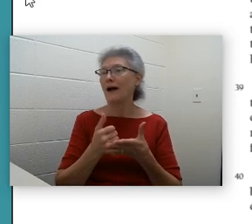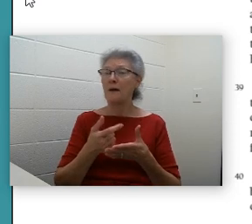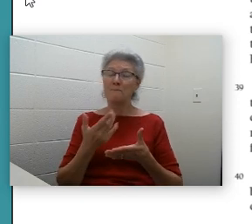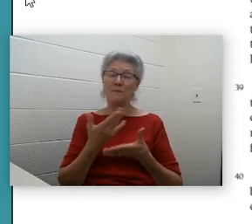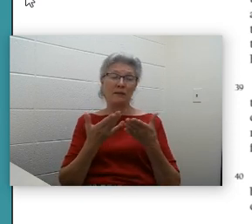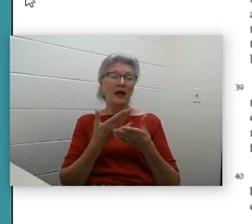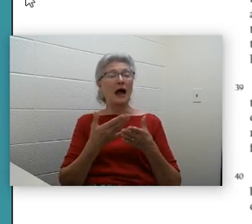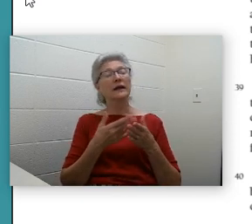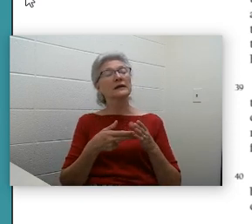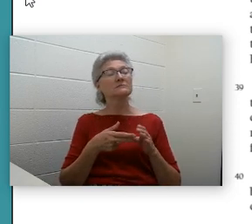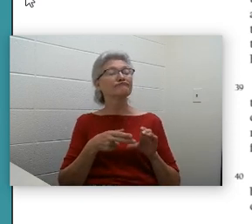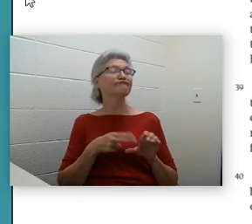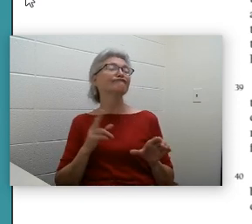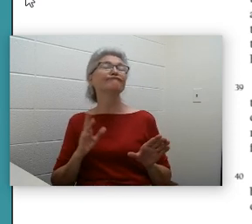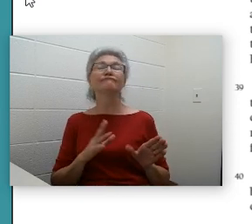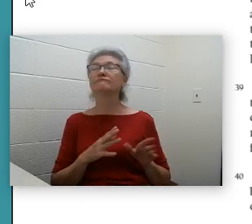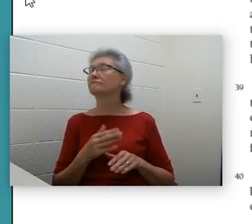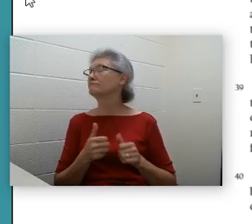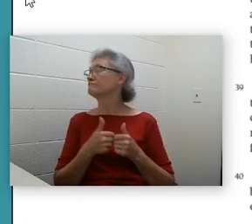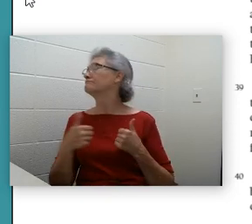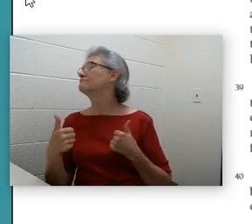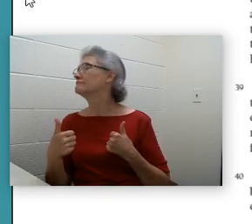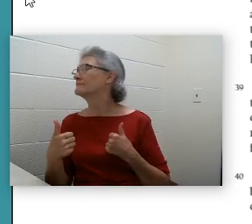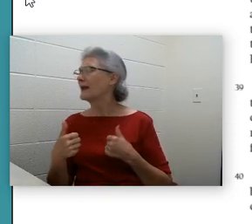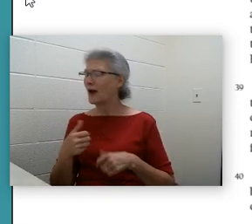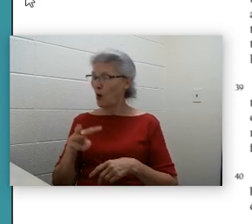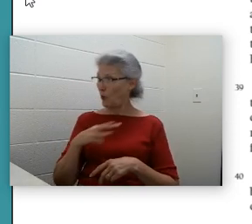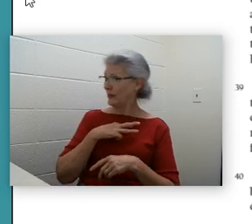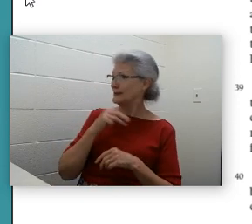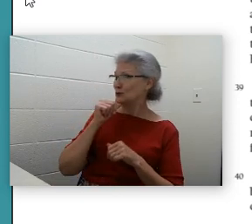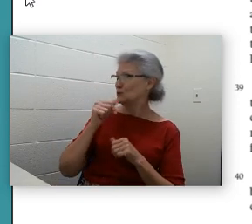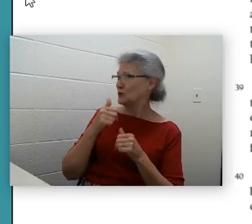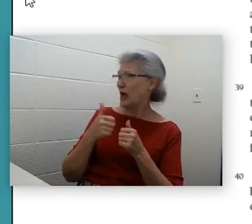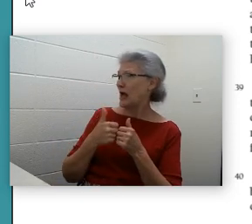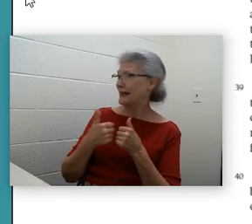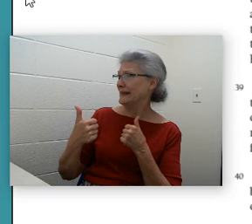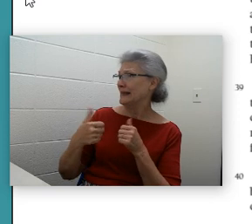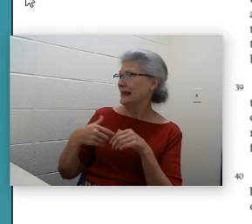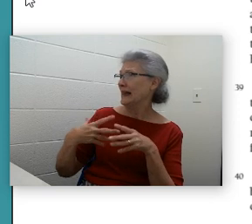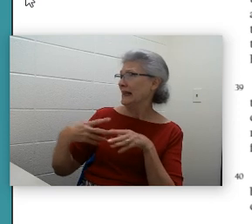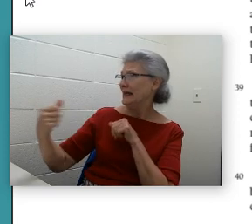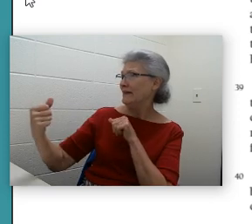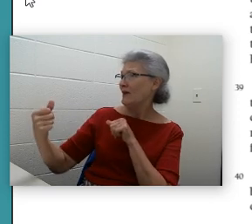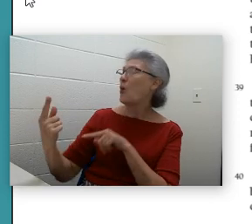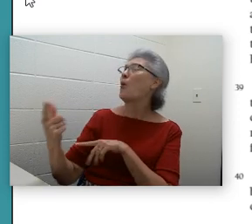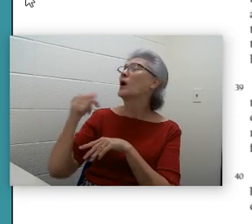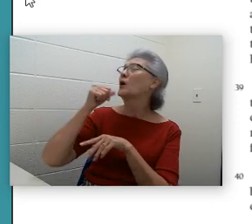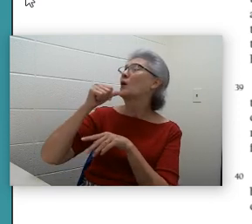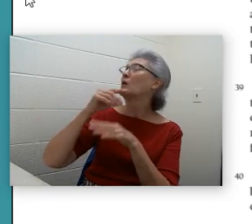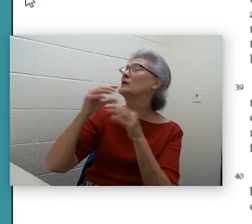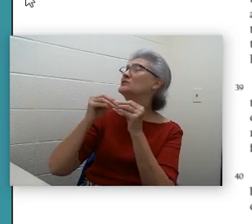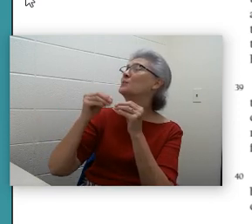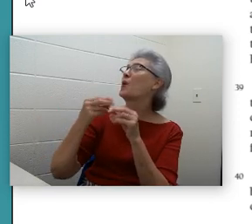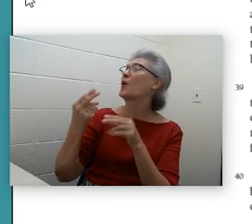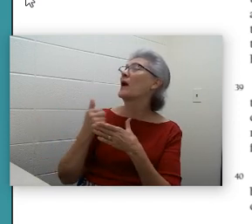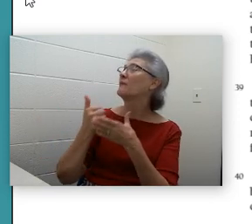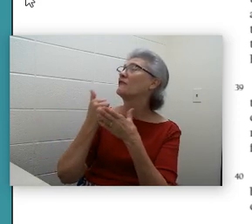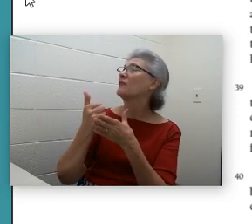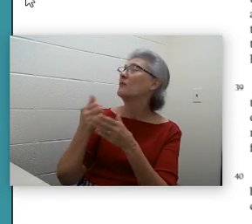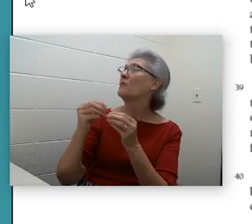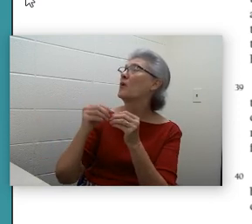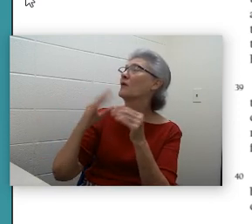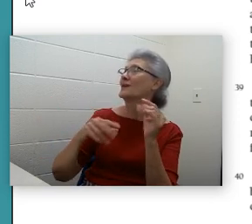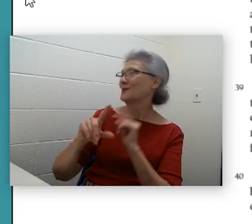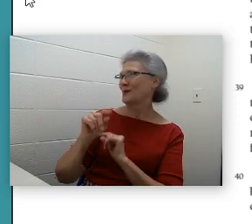least withdraw. Wendy, he said, don't withdraw. One girl is more use than 20 boys.